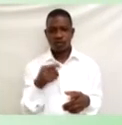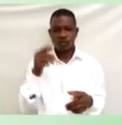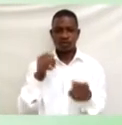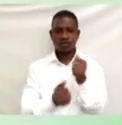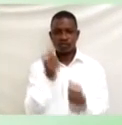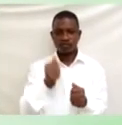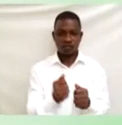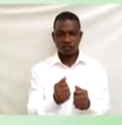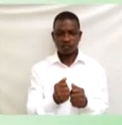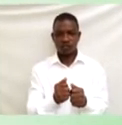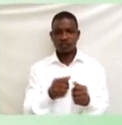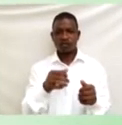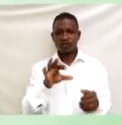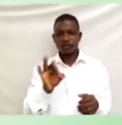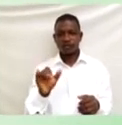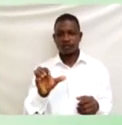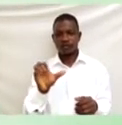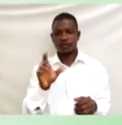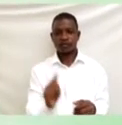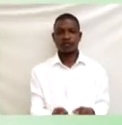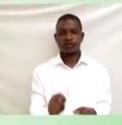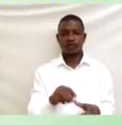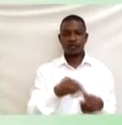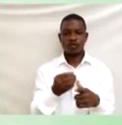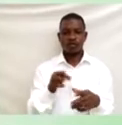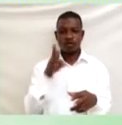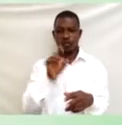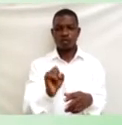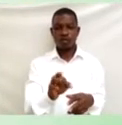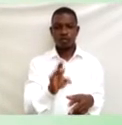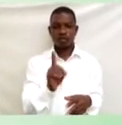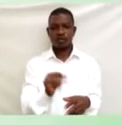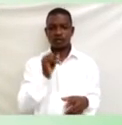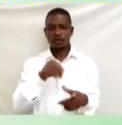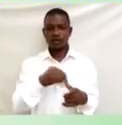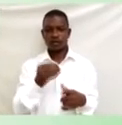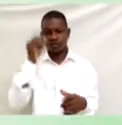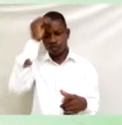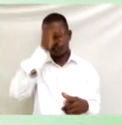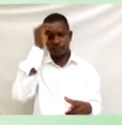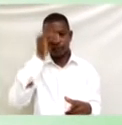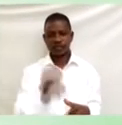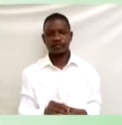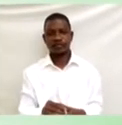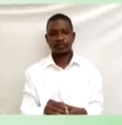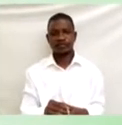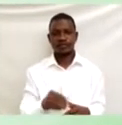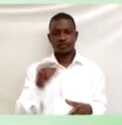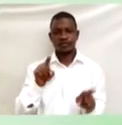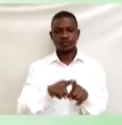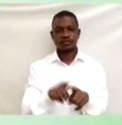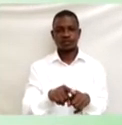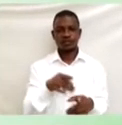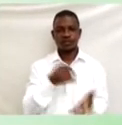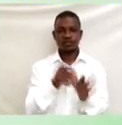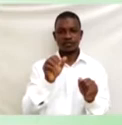a possibility, hope, wish, fact, order,